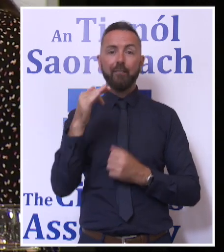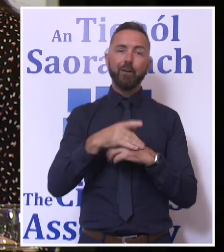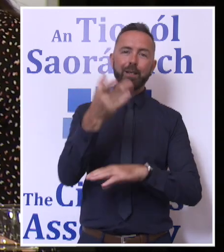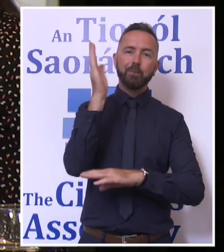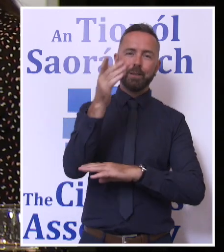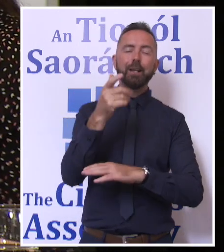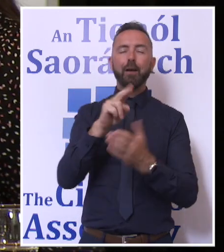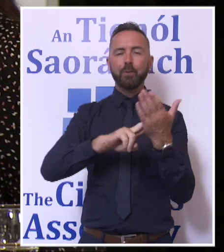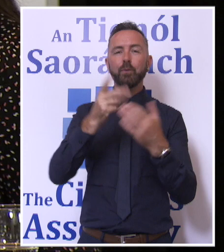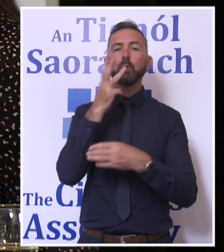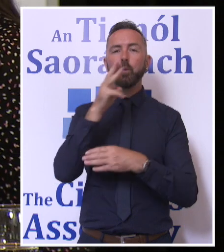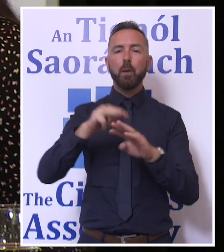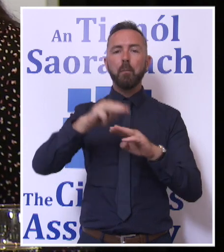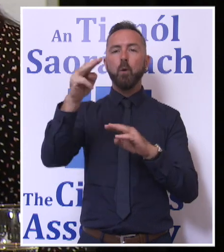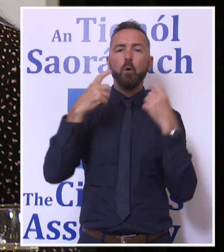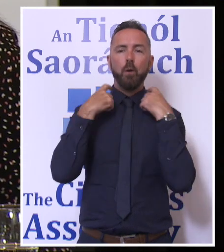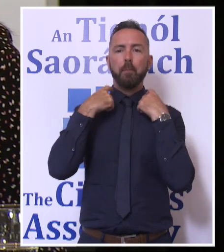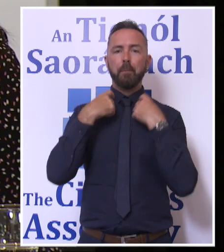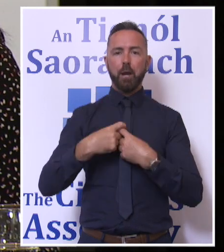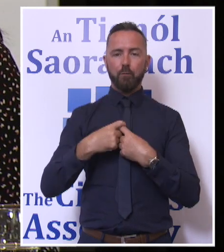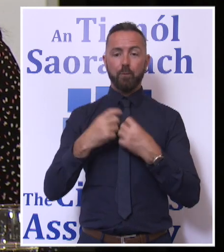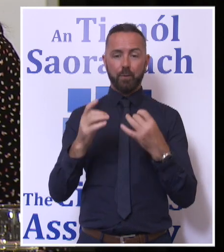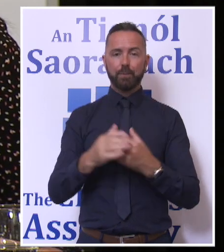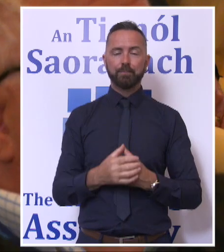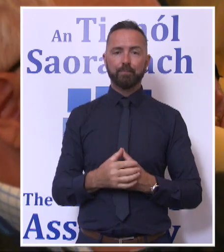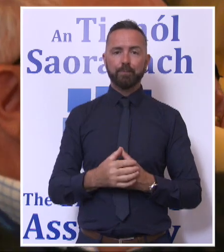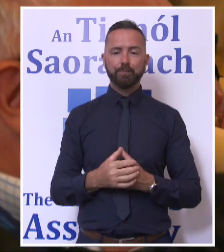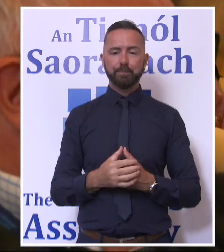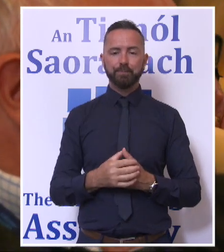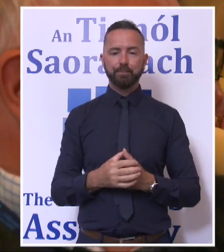perhaps more commonly used in Dublin and just what you might be familiar with.